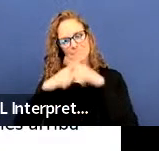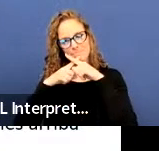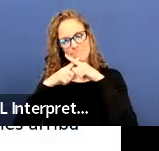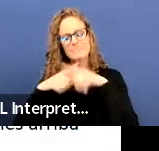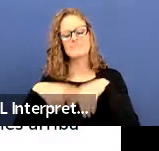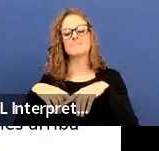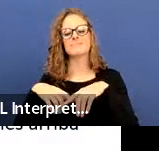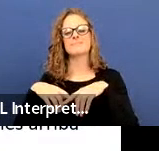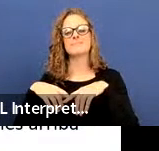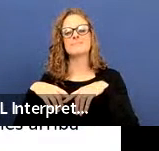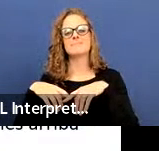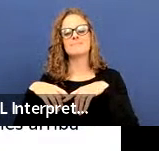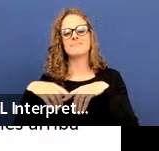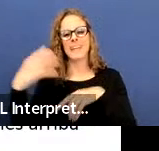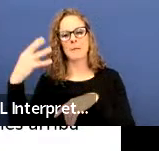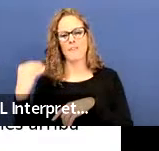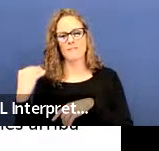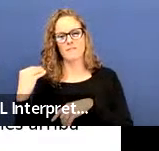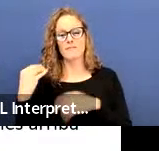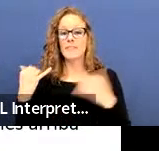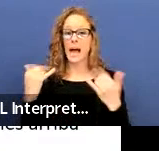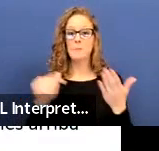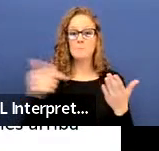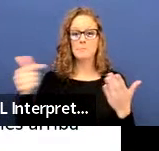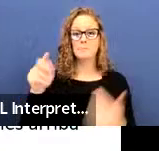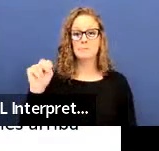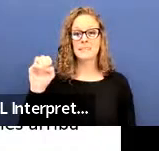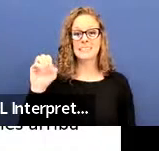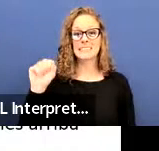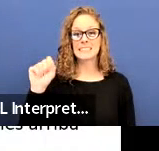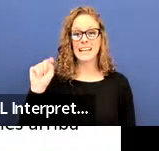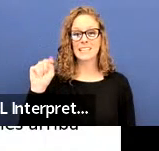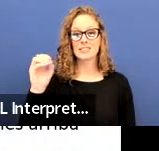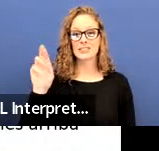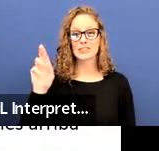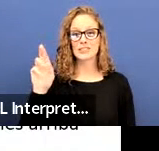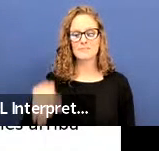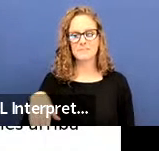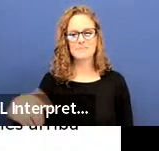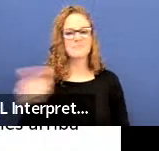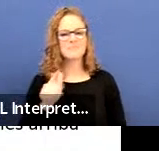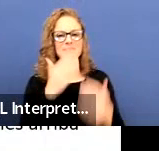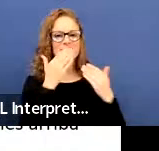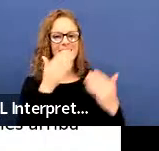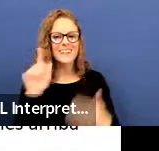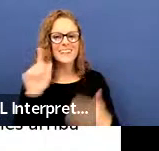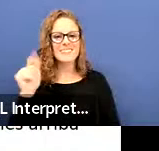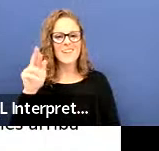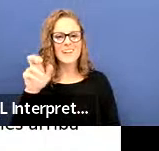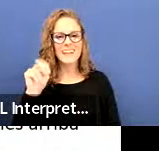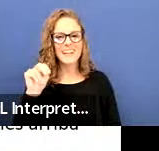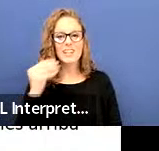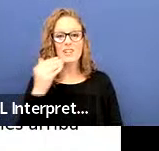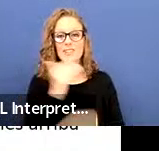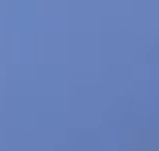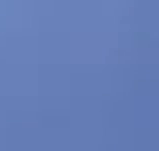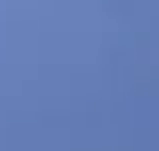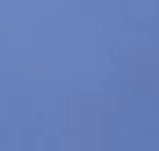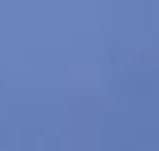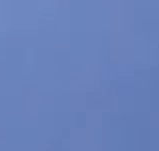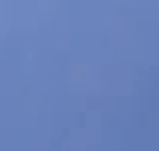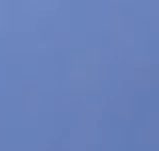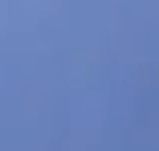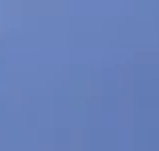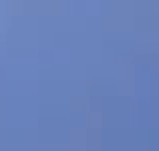our co-chairs, Nestor. Thank you, Lauren. Good evening, buenas